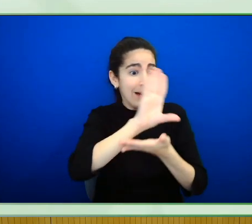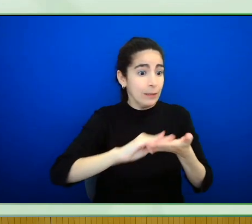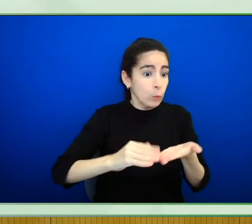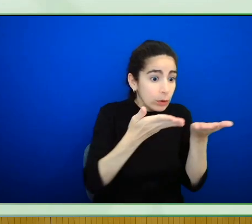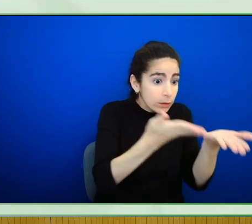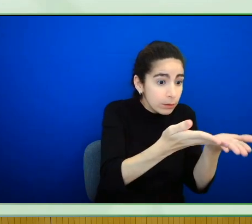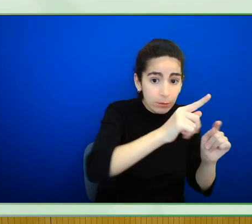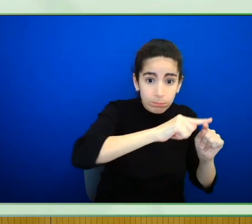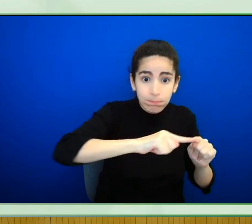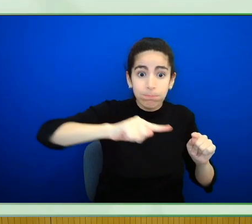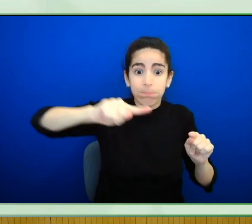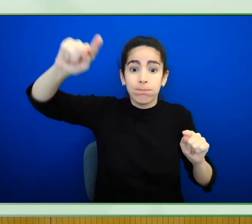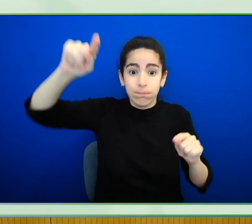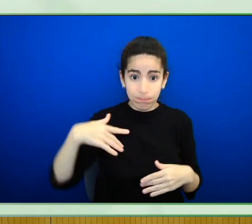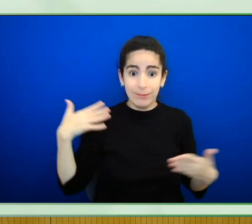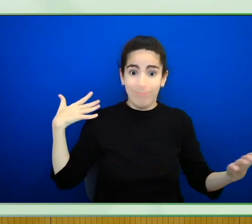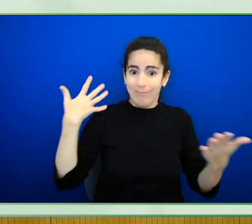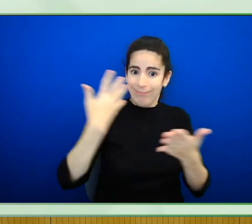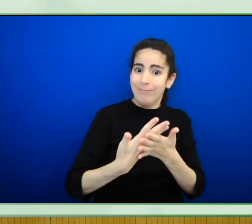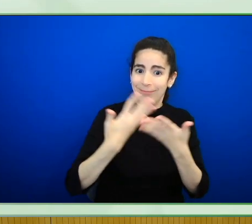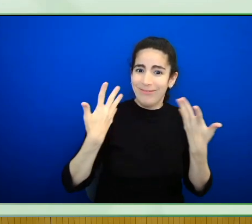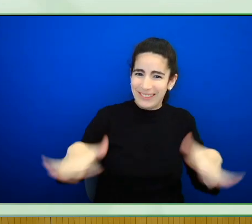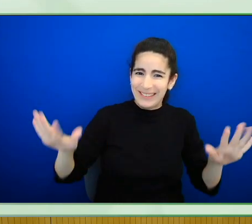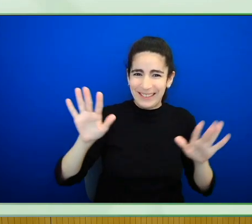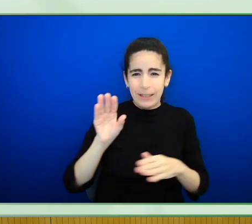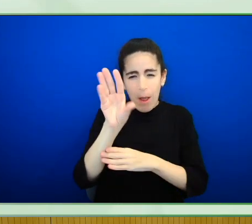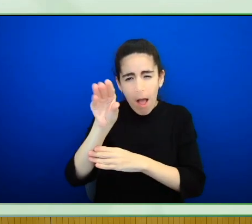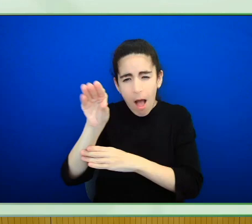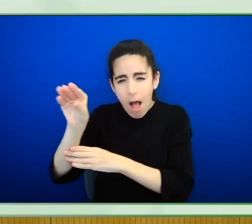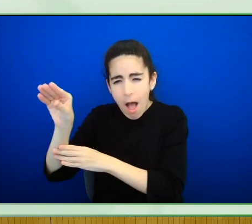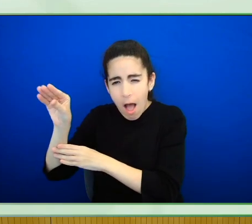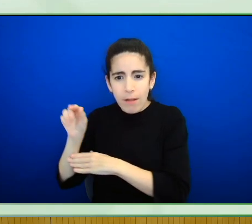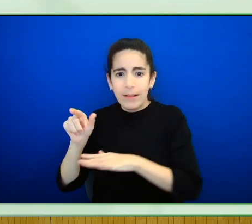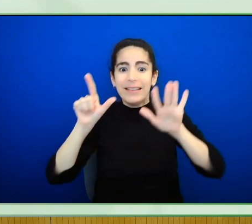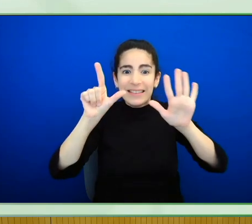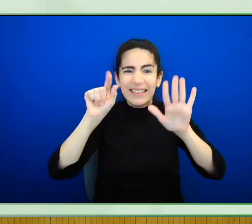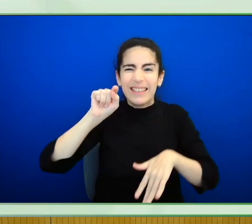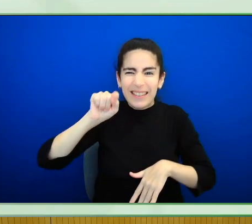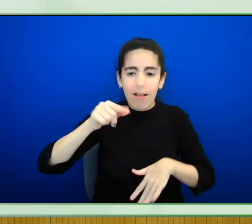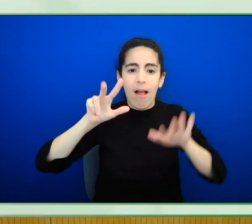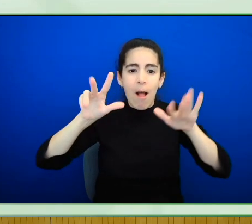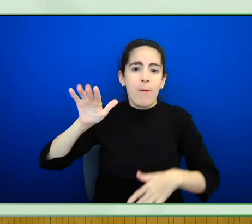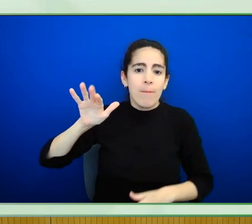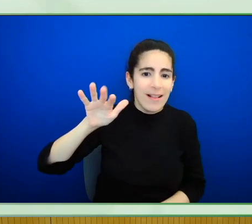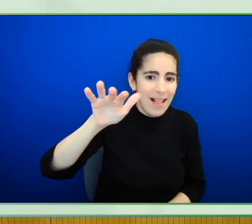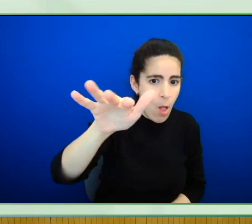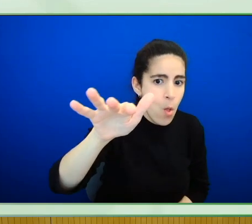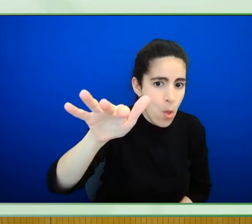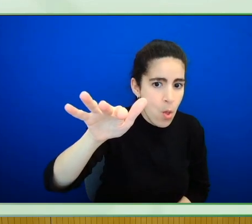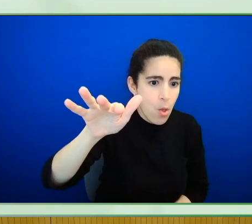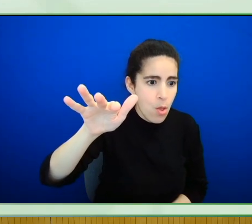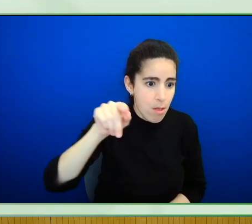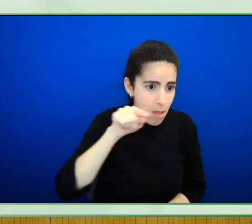2018, we have screened more than 7.8 million people. And out of these 0.7 million, they were